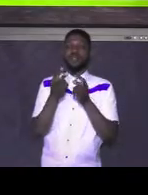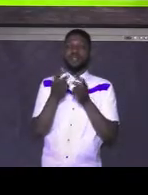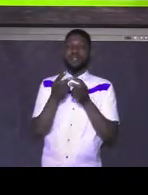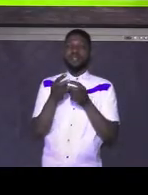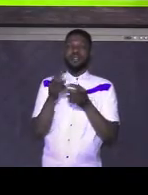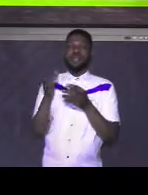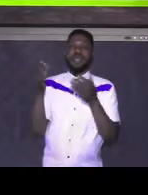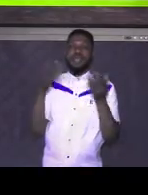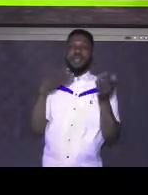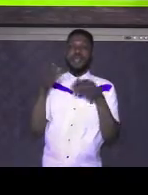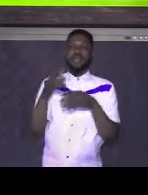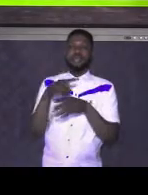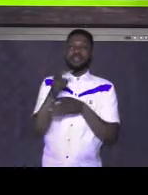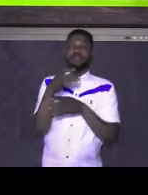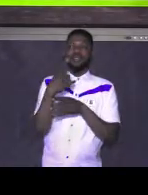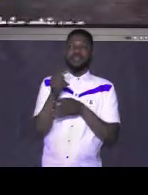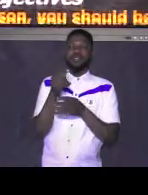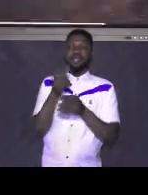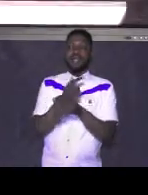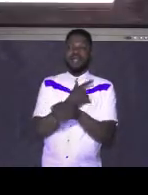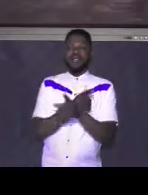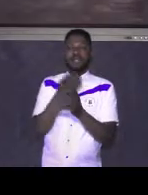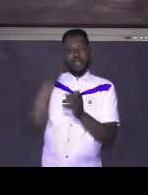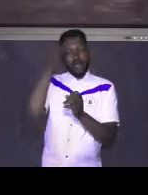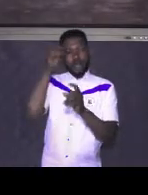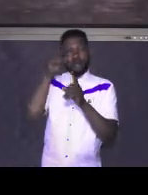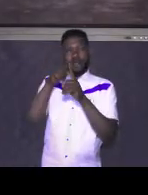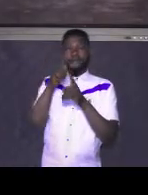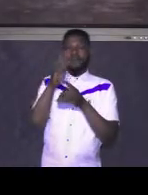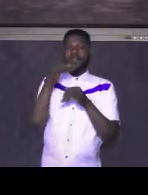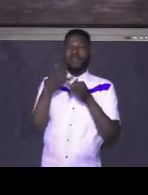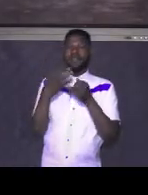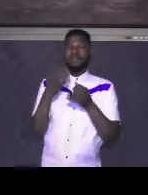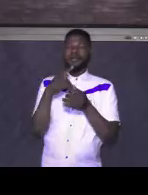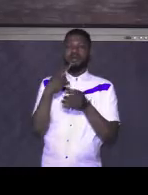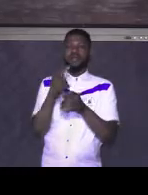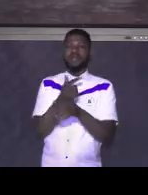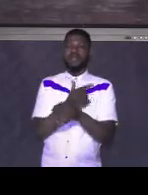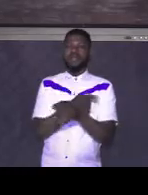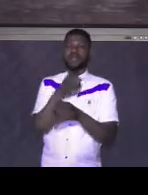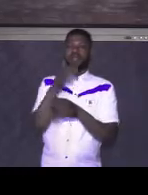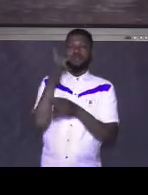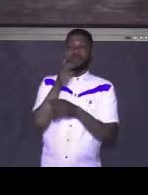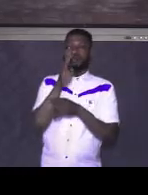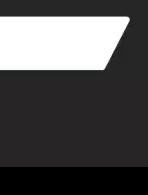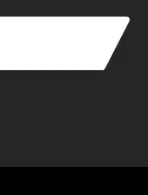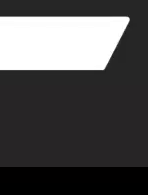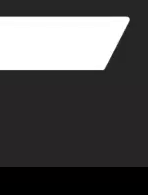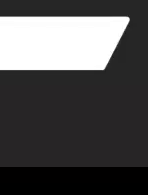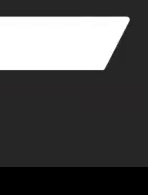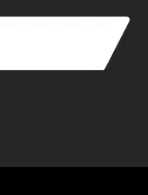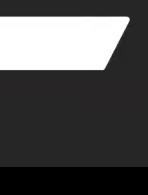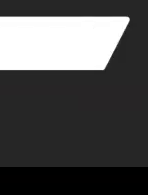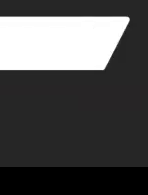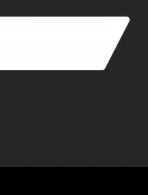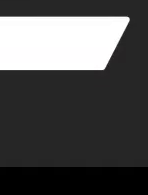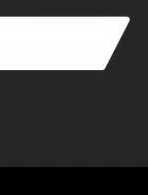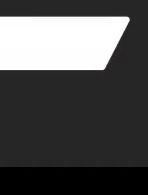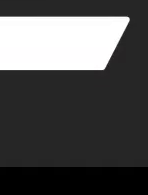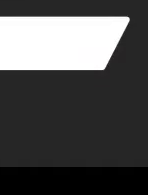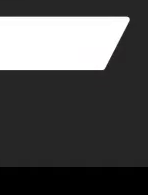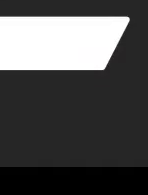topic. Air transportation, the lesson objectives. By the end of the lesson, you should be able